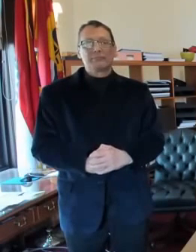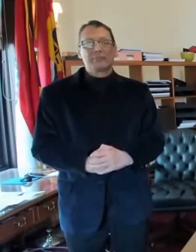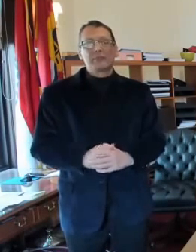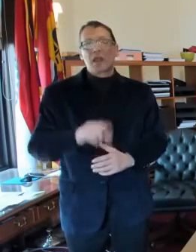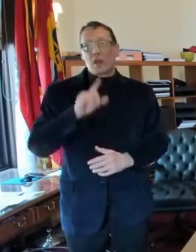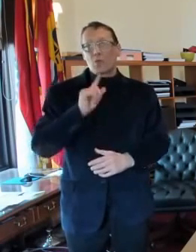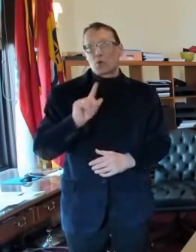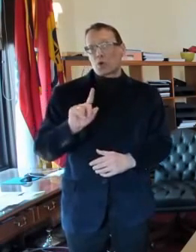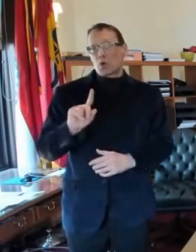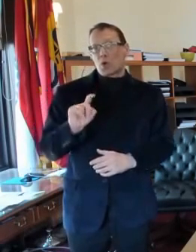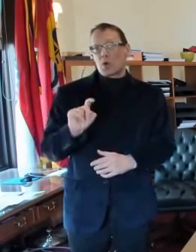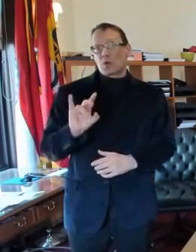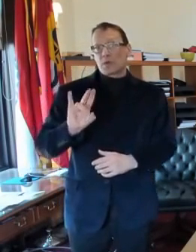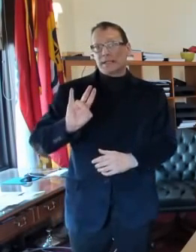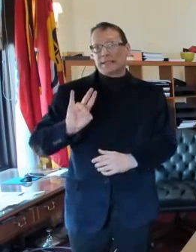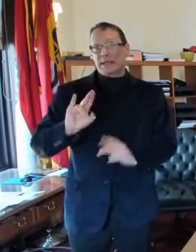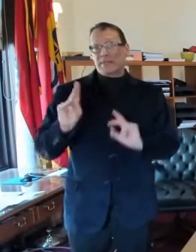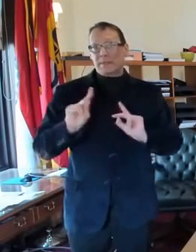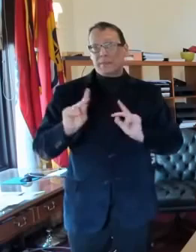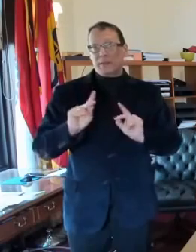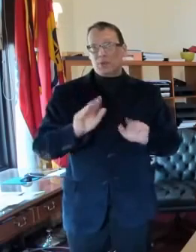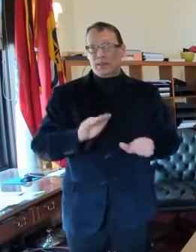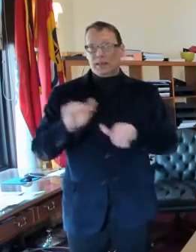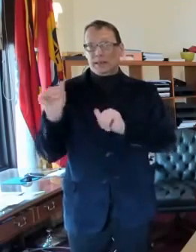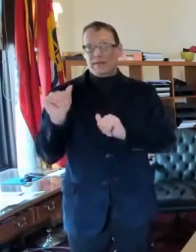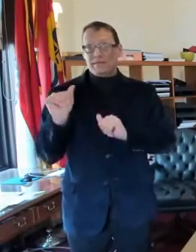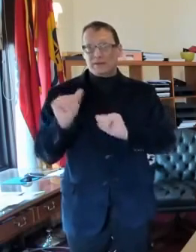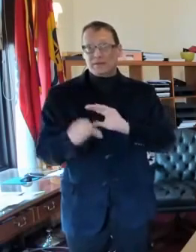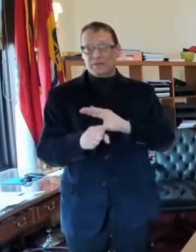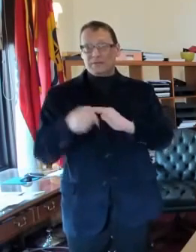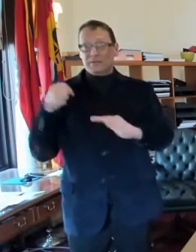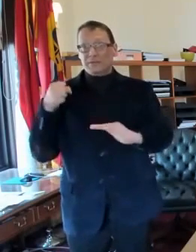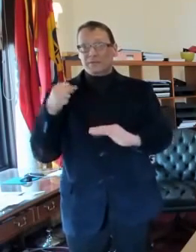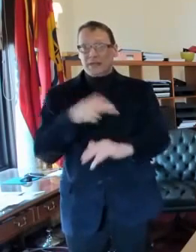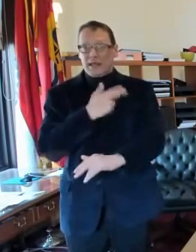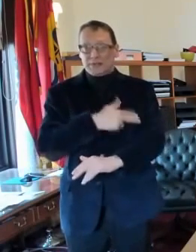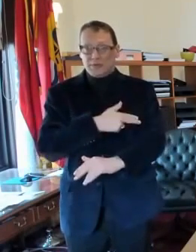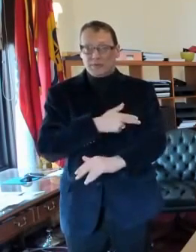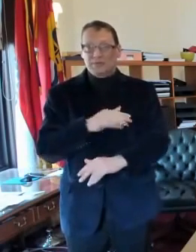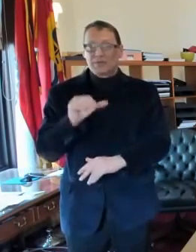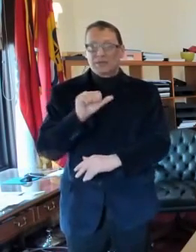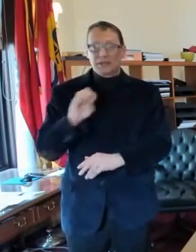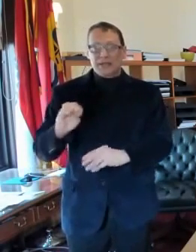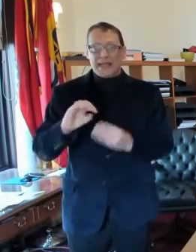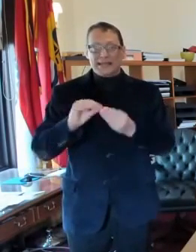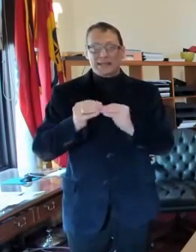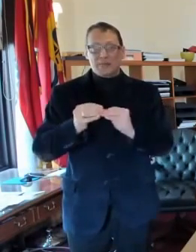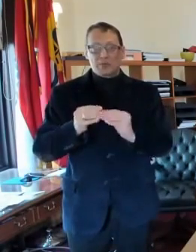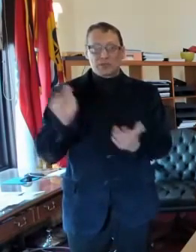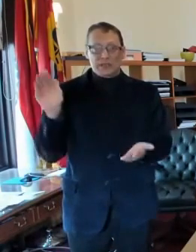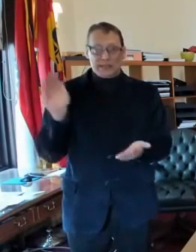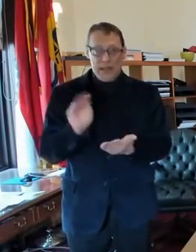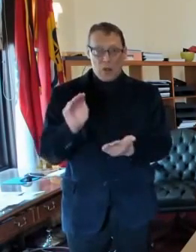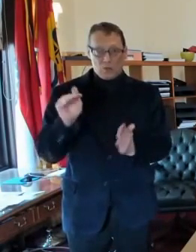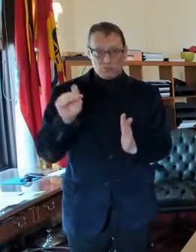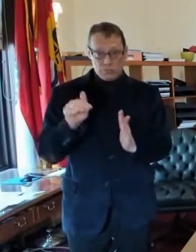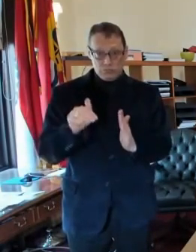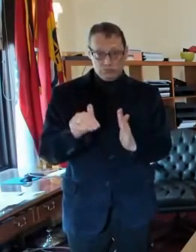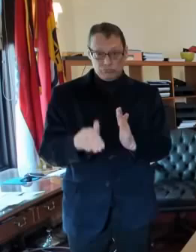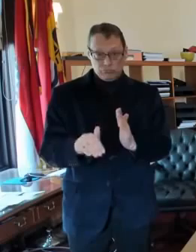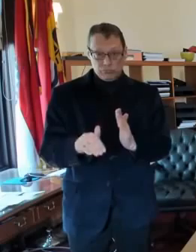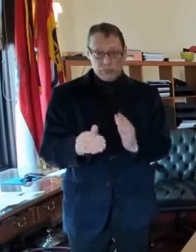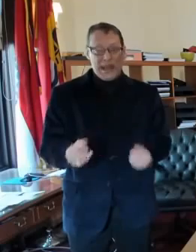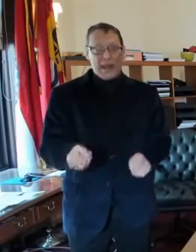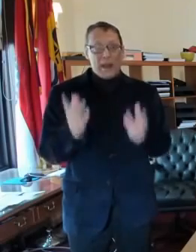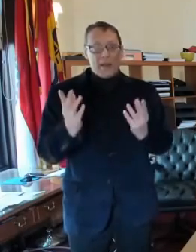were 107 people discharged from the hospital. So case counts are trending down. Number of people in the hospitals are going